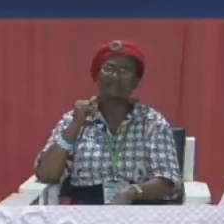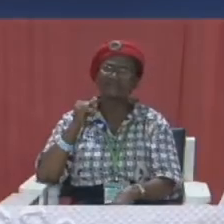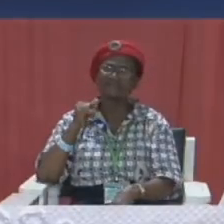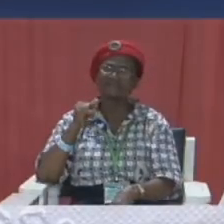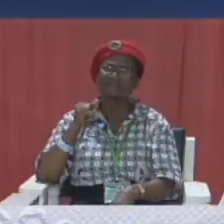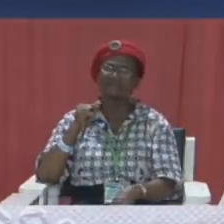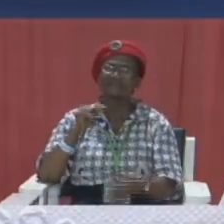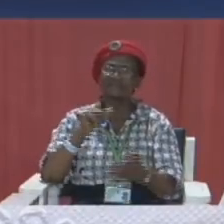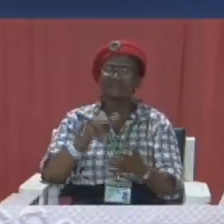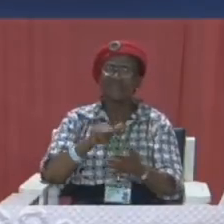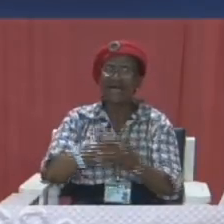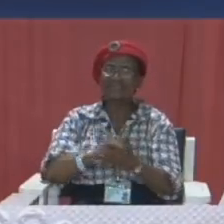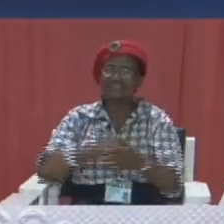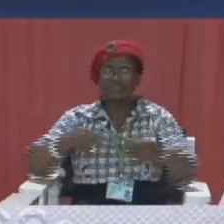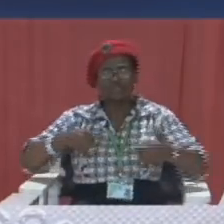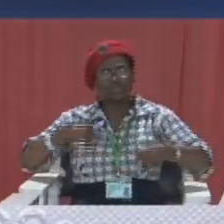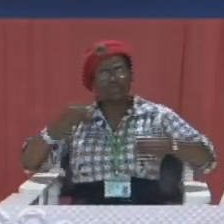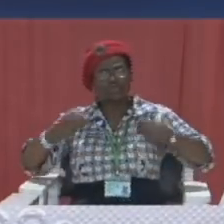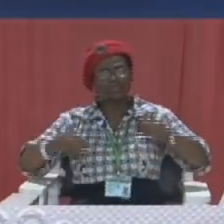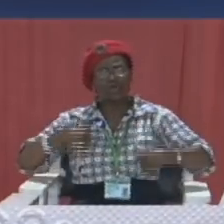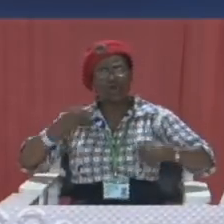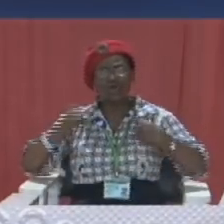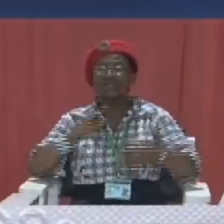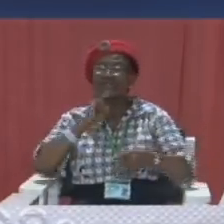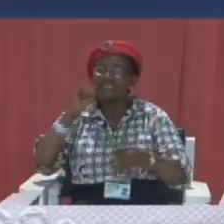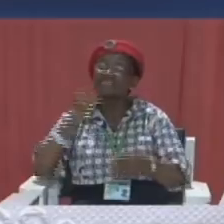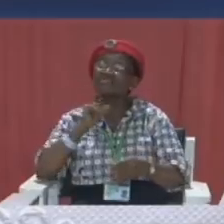that joy is not the same thing as